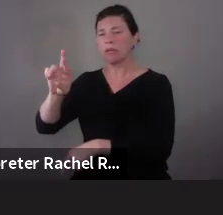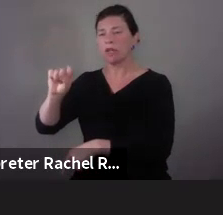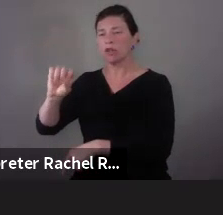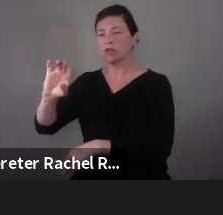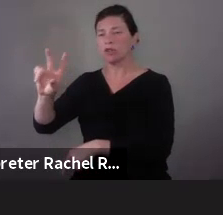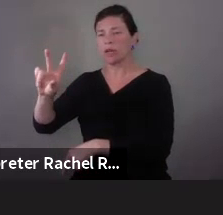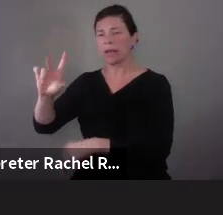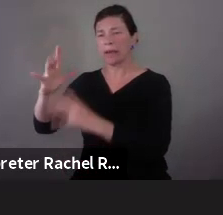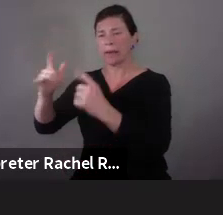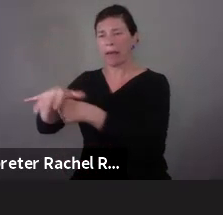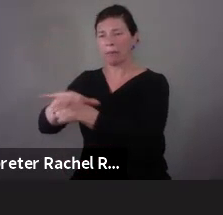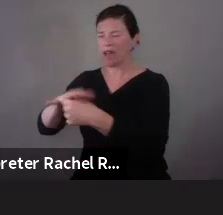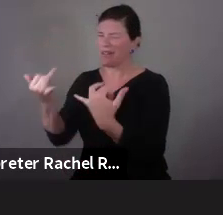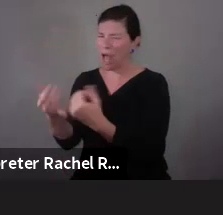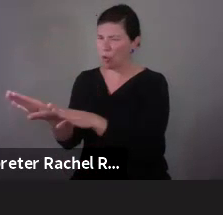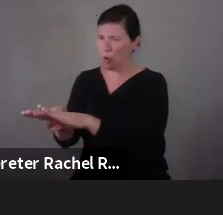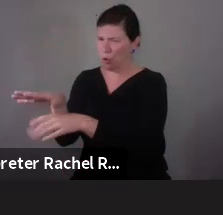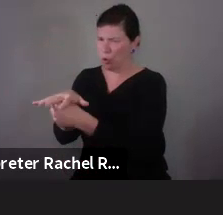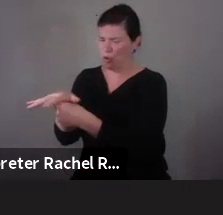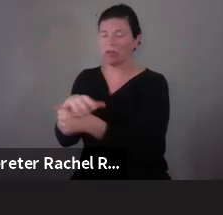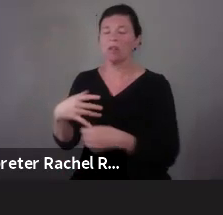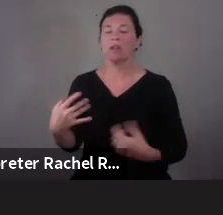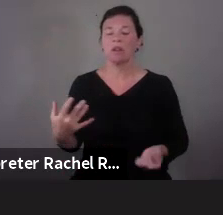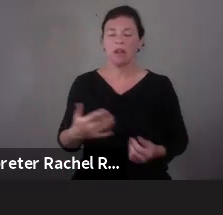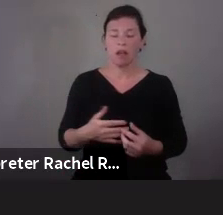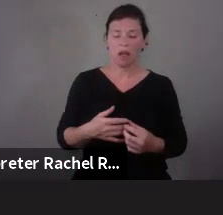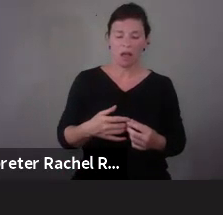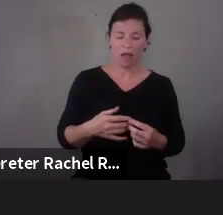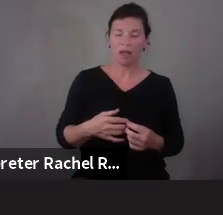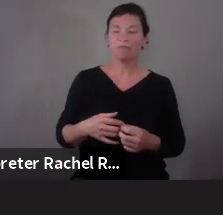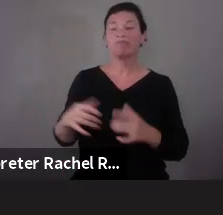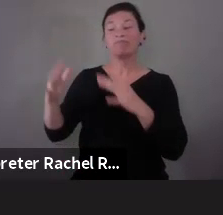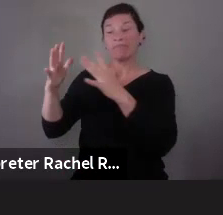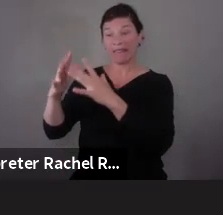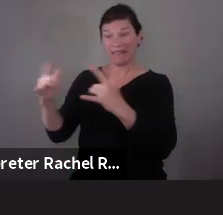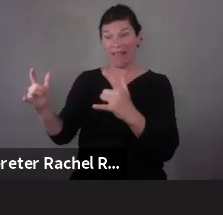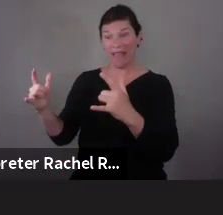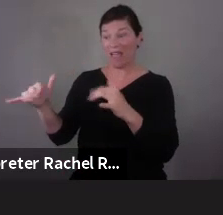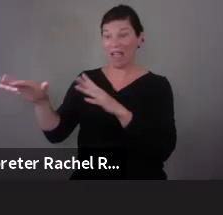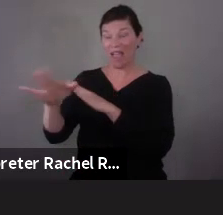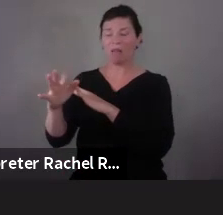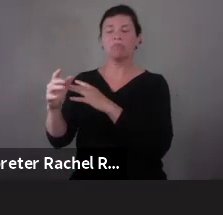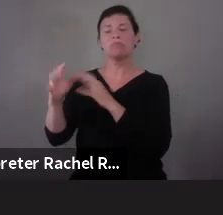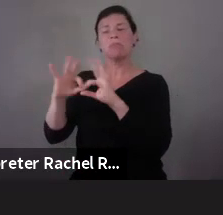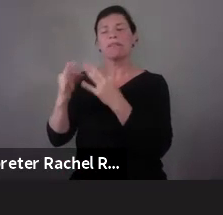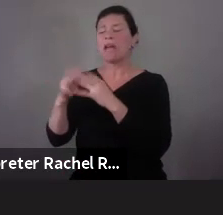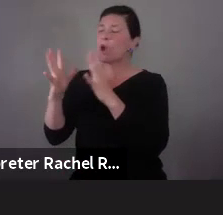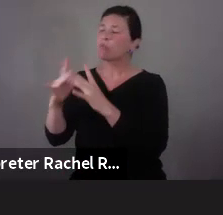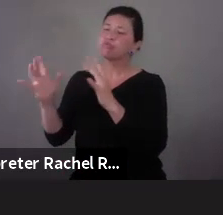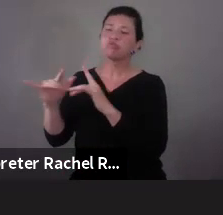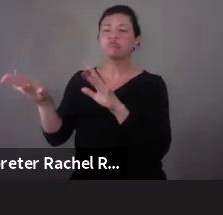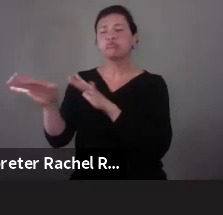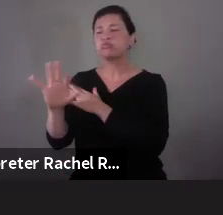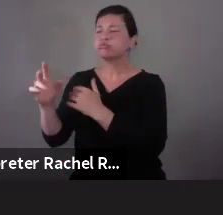now, but Peters Creek is still there. When the campground was open, they camped out, enjoyed the memorial